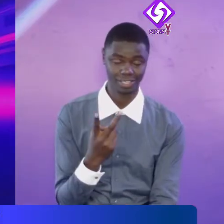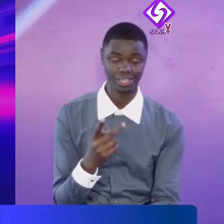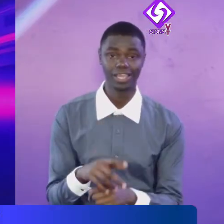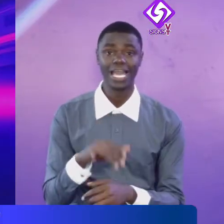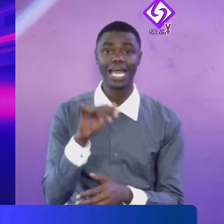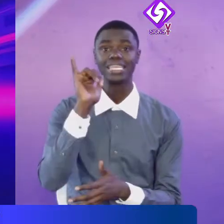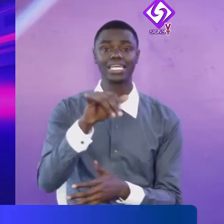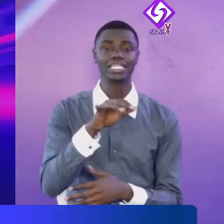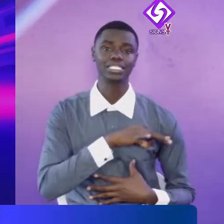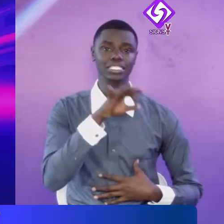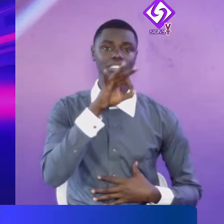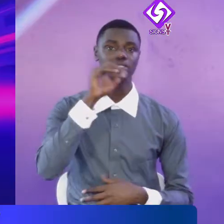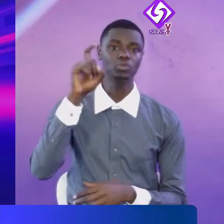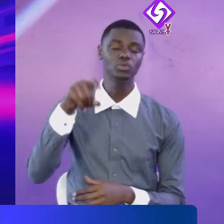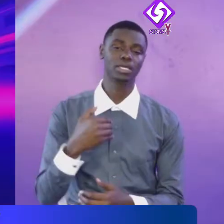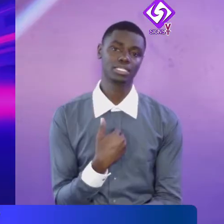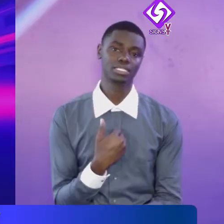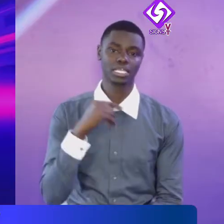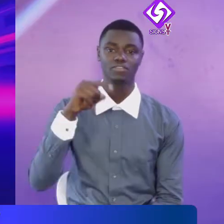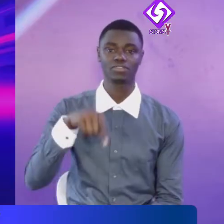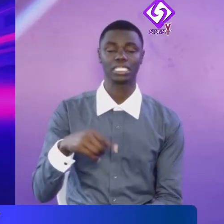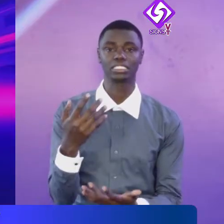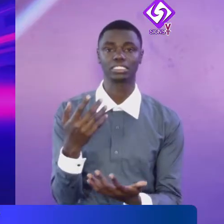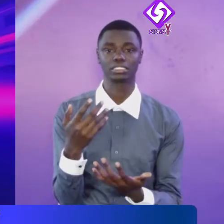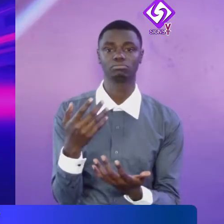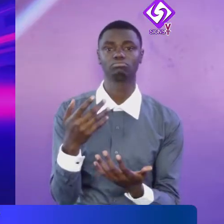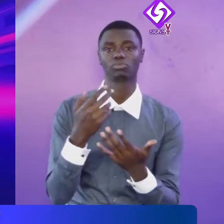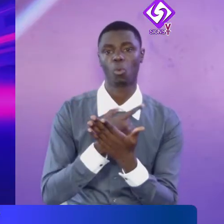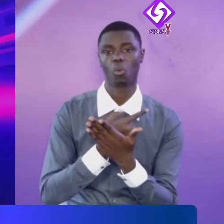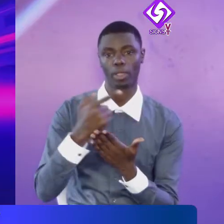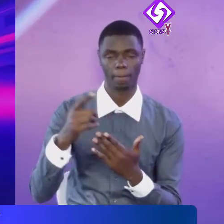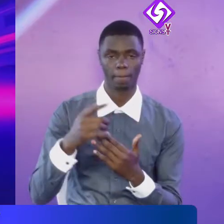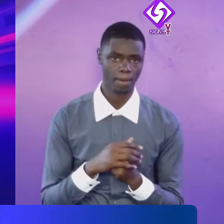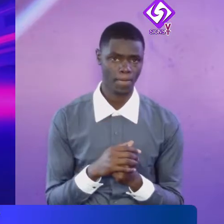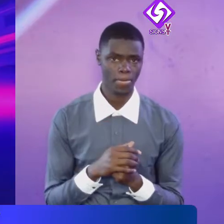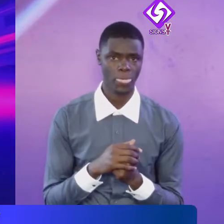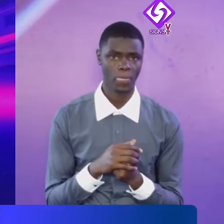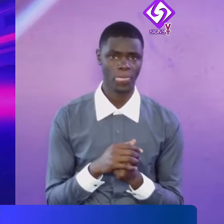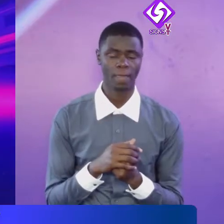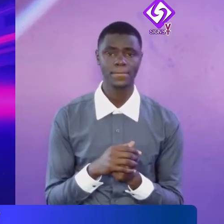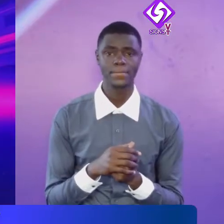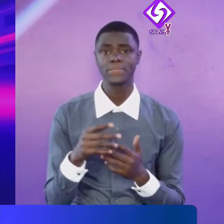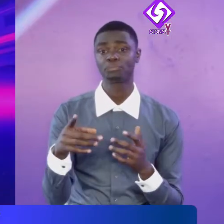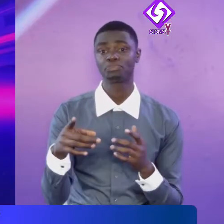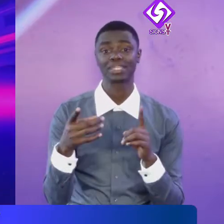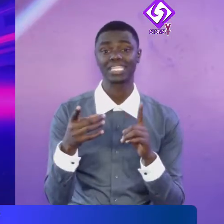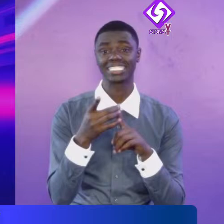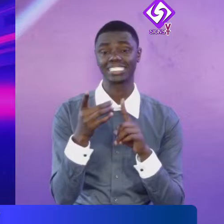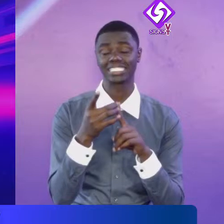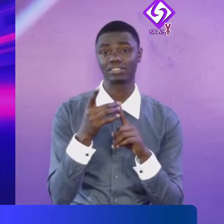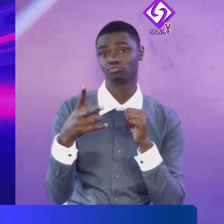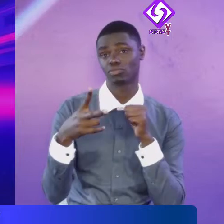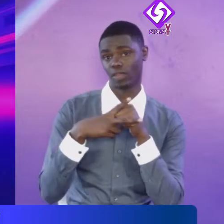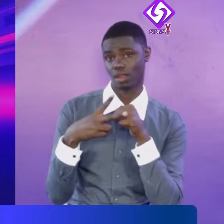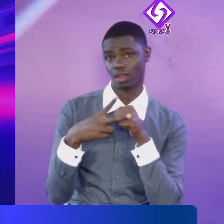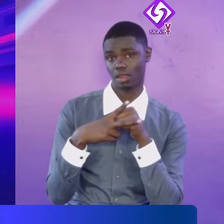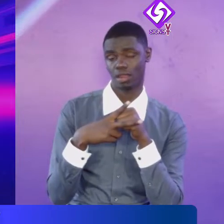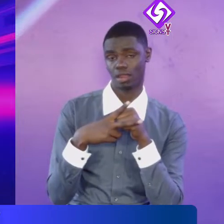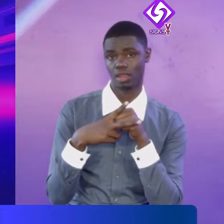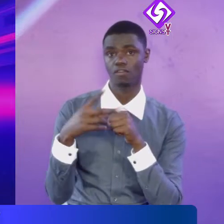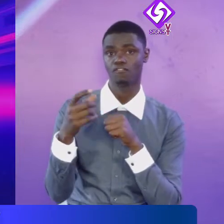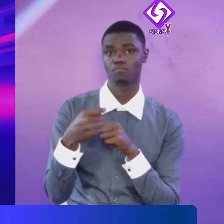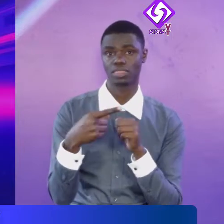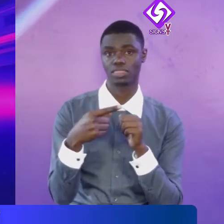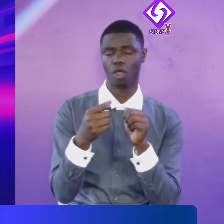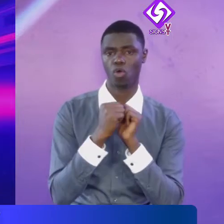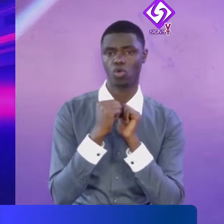is the spirit that you're supposed to have this particular week. And this seventh day of October.